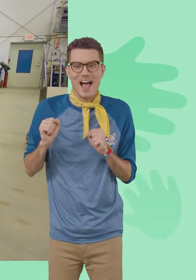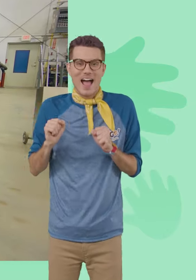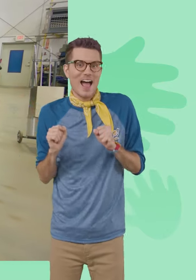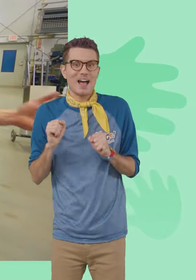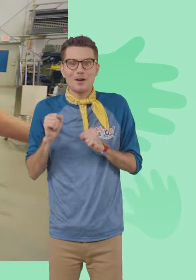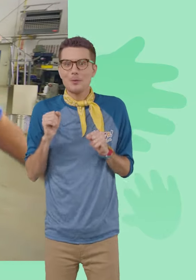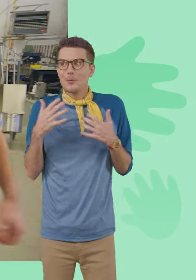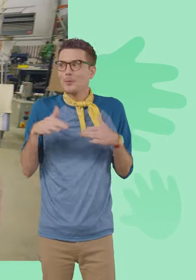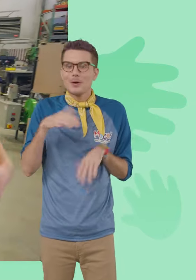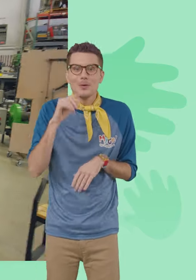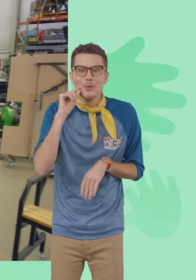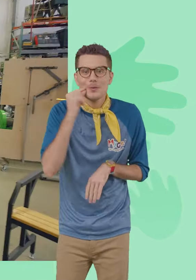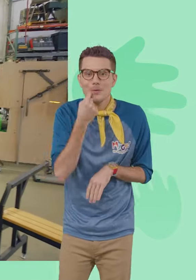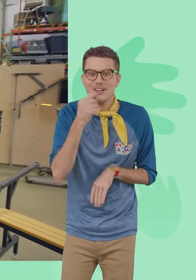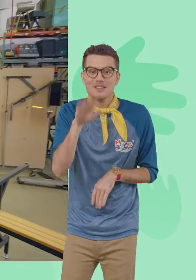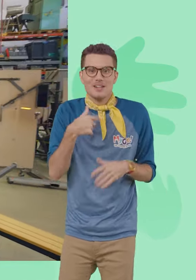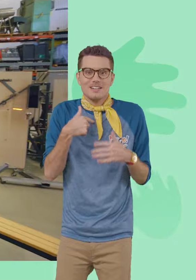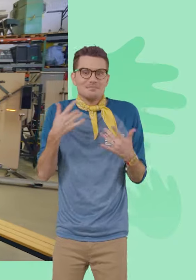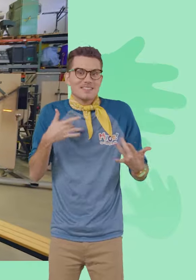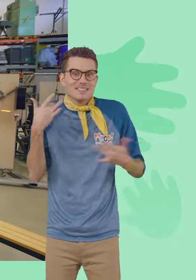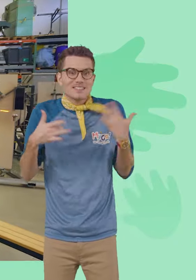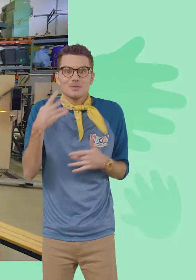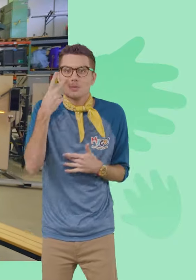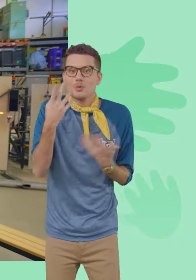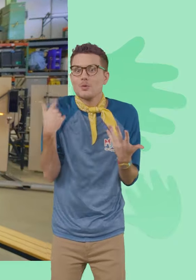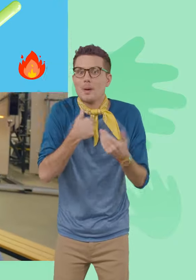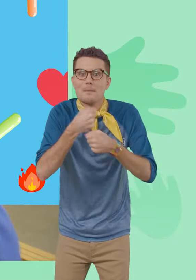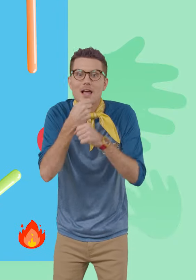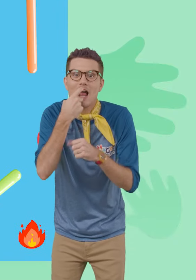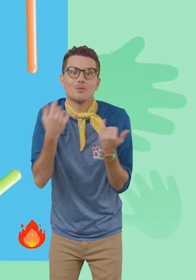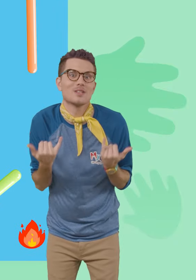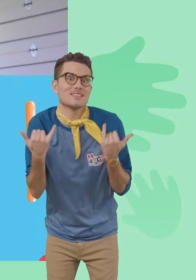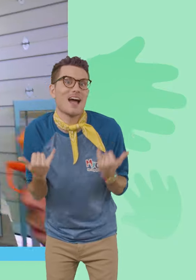cool. I am so excited to see what we make with glass today.